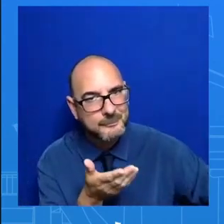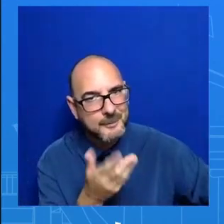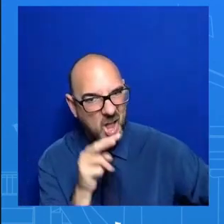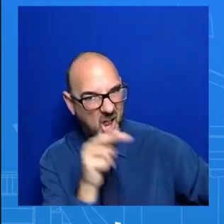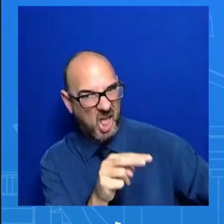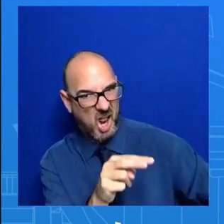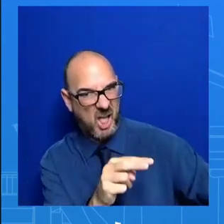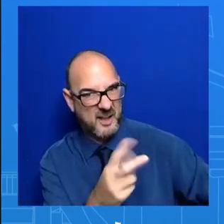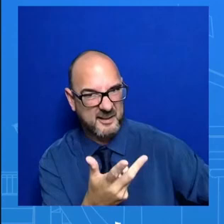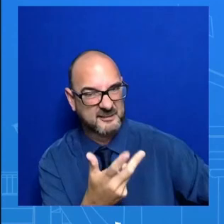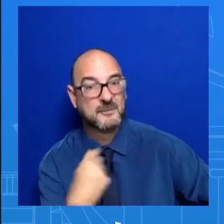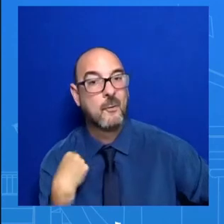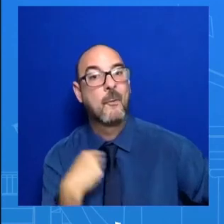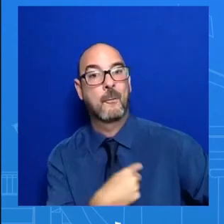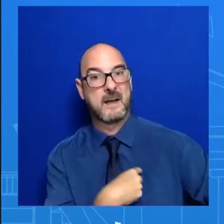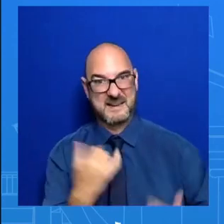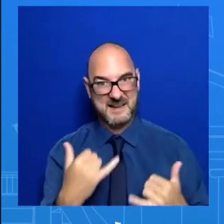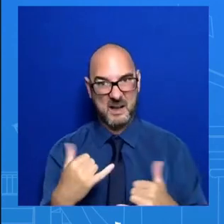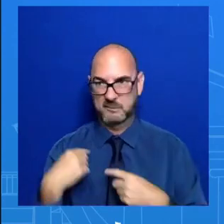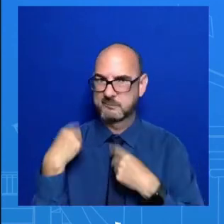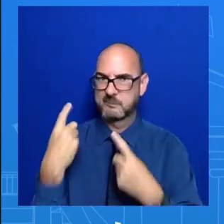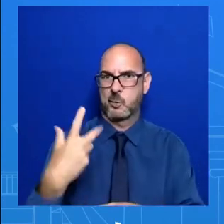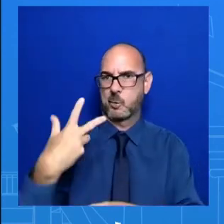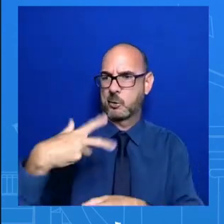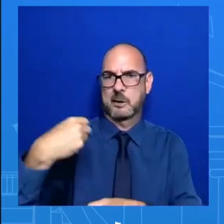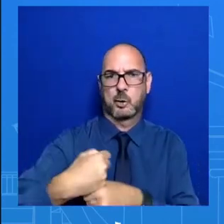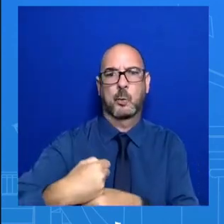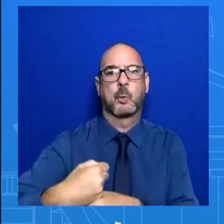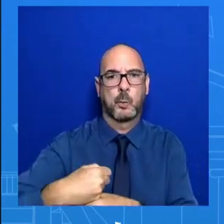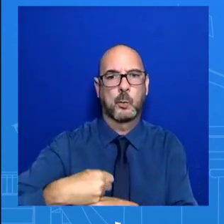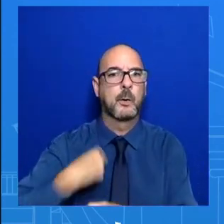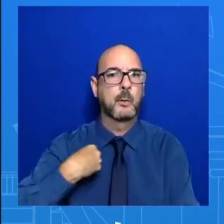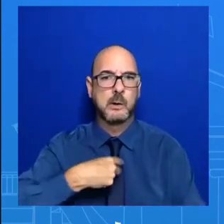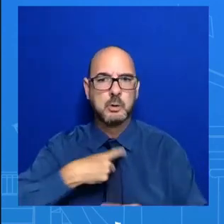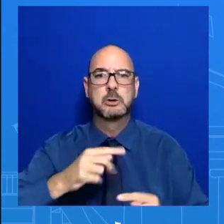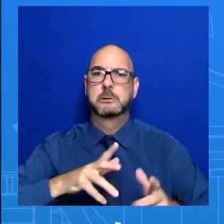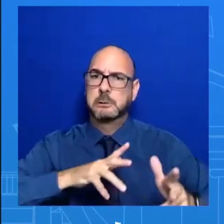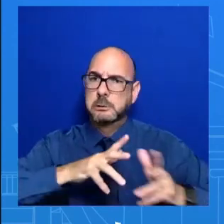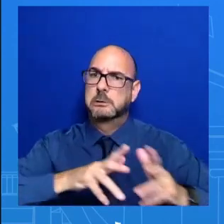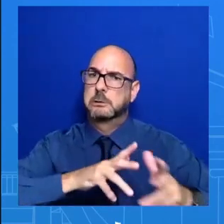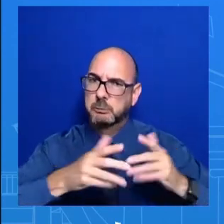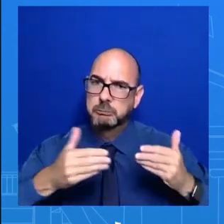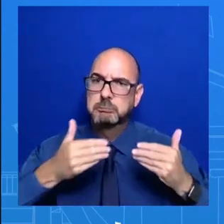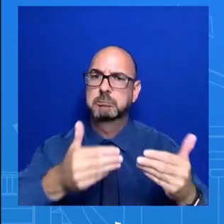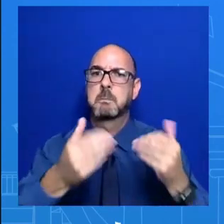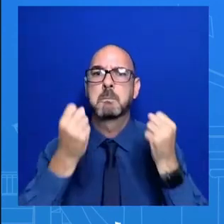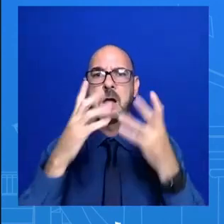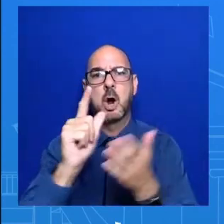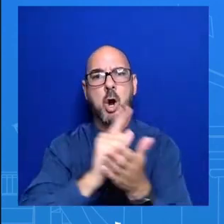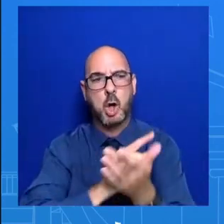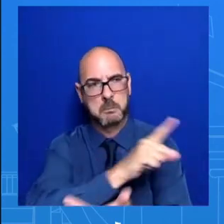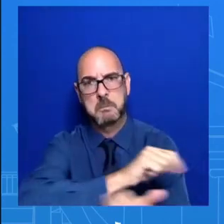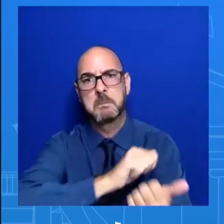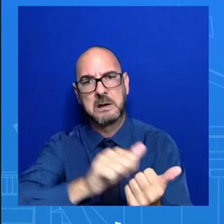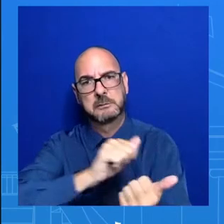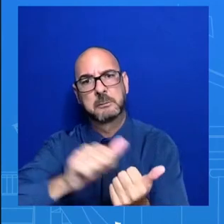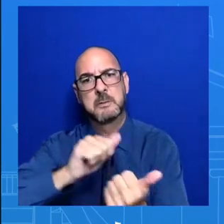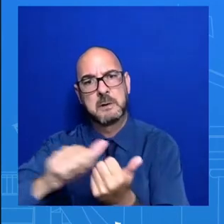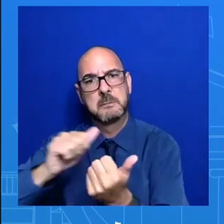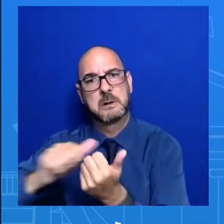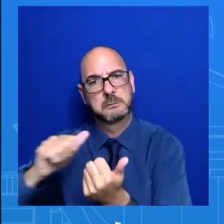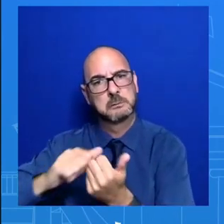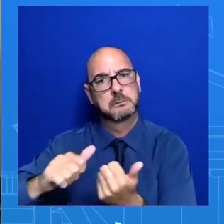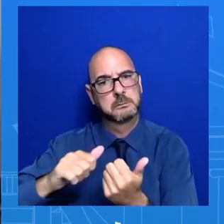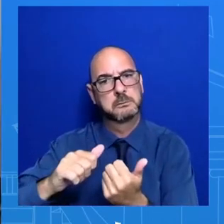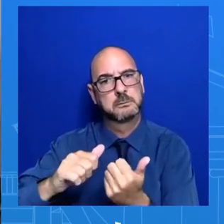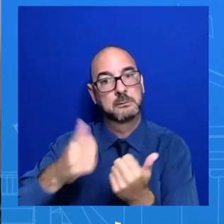past 3.5 years, to move forward in a bipartisan way on many legislation. So this one is important. Why can't we do that here? Well, just because in